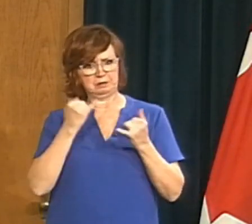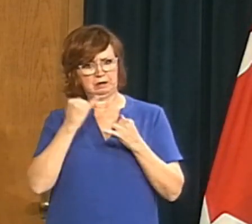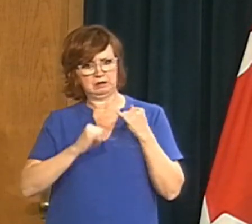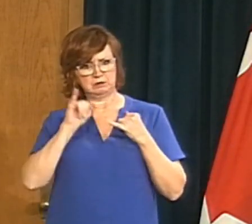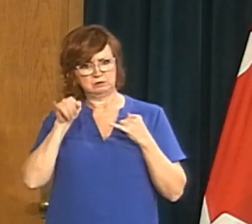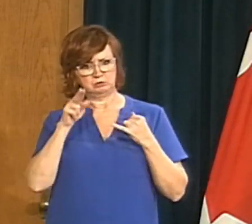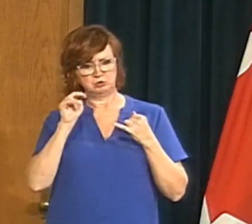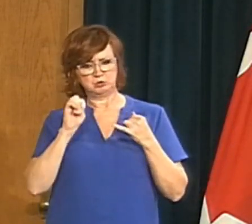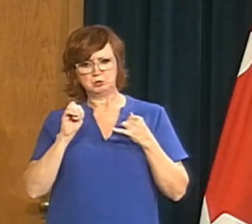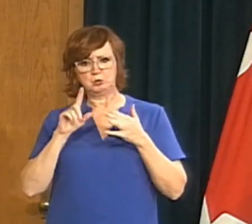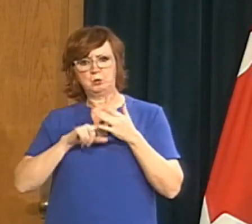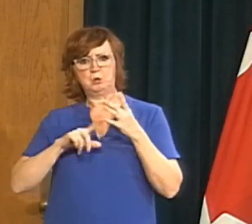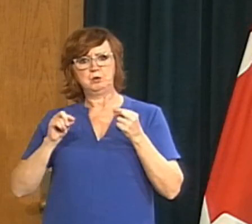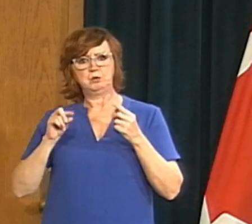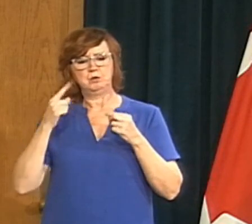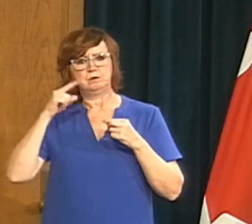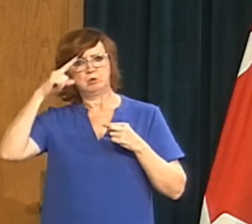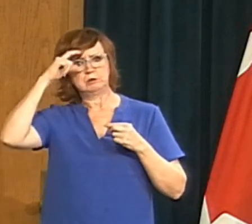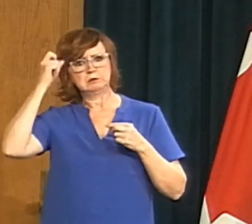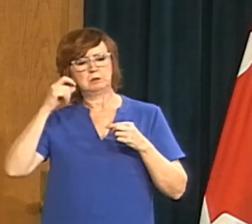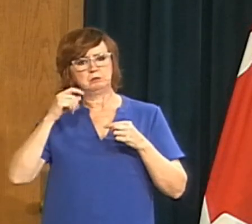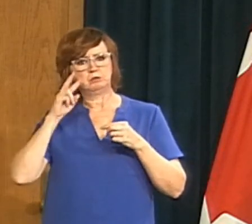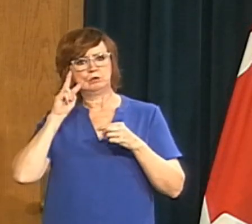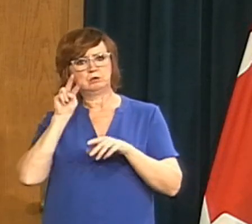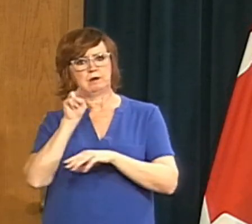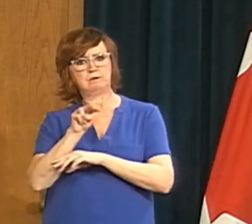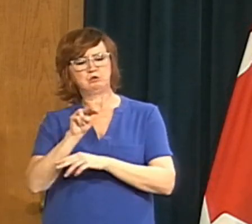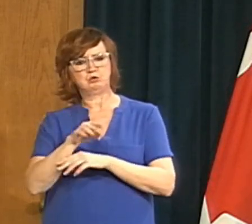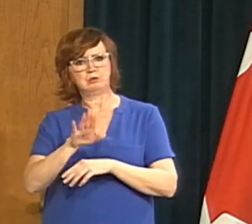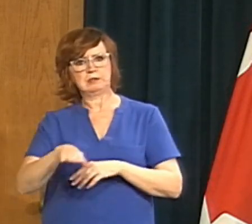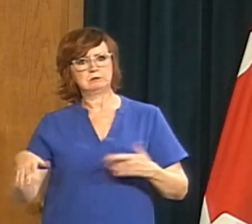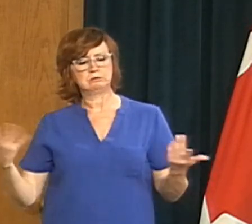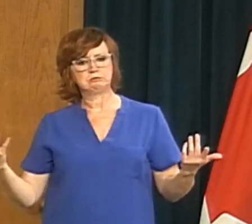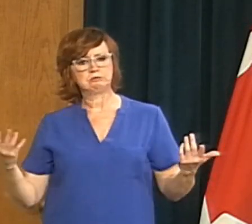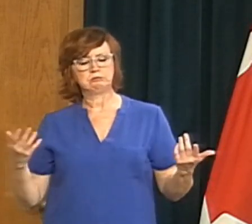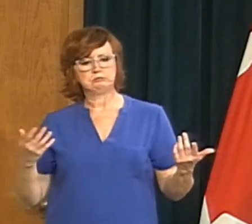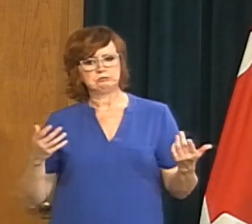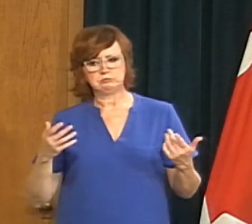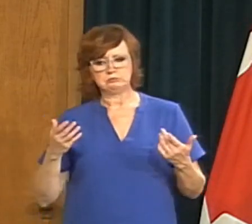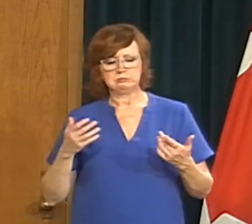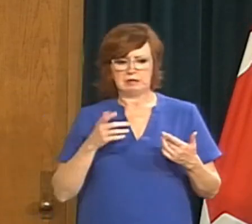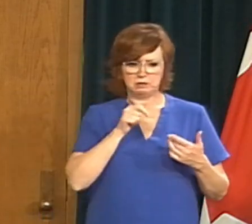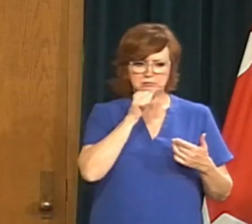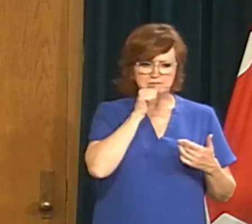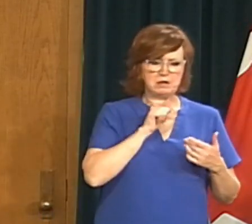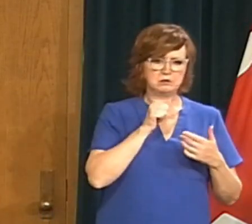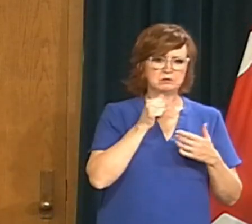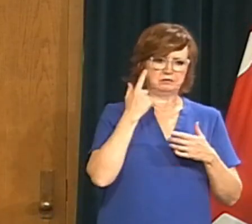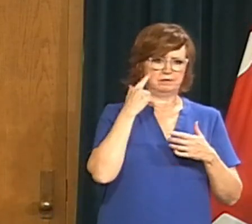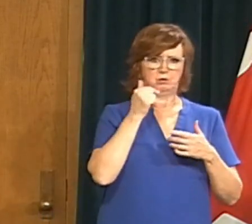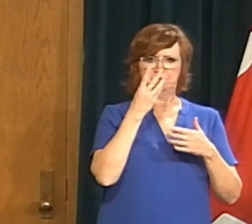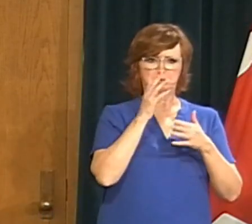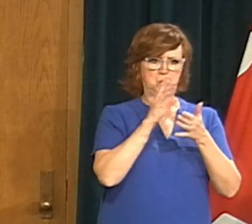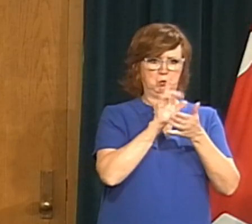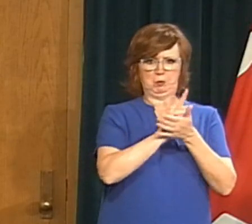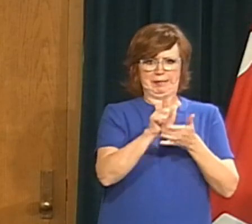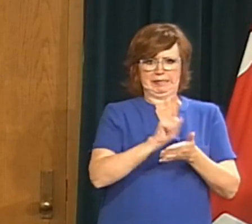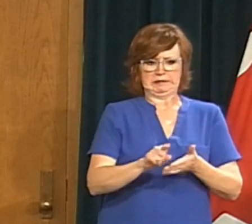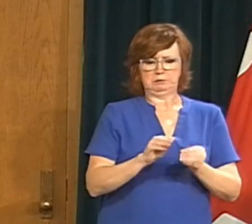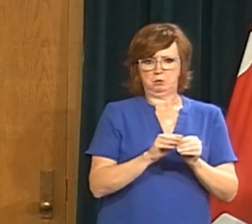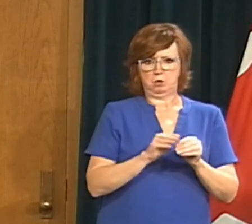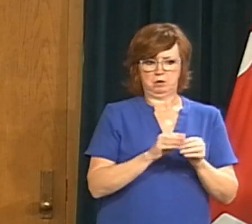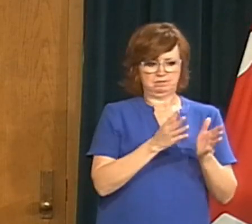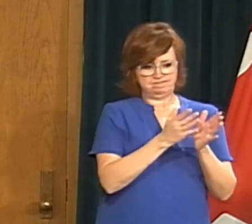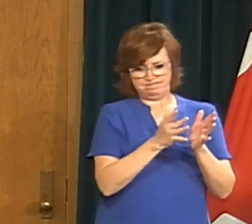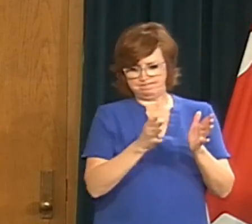appropriate decisions and make the appropriate arrangements to provide childcare for their facilities. What we are doing here today is opening up a number